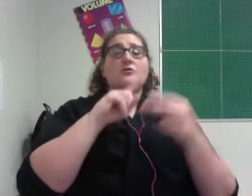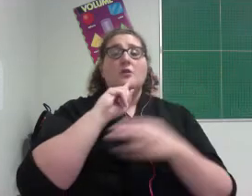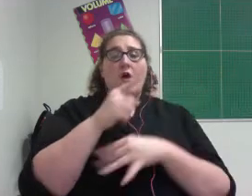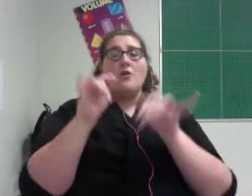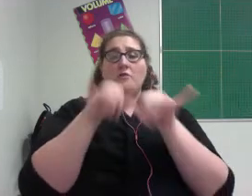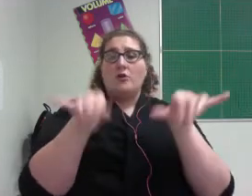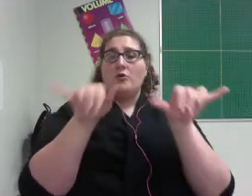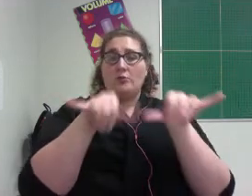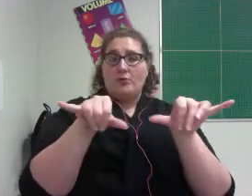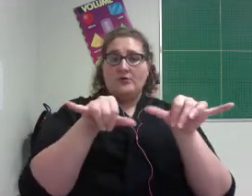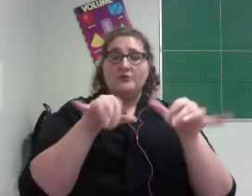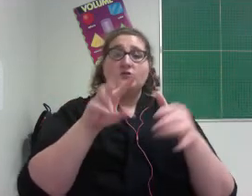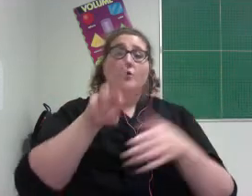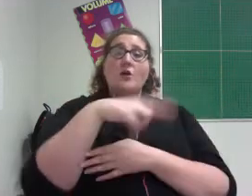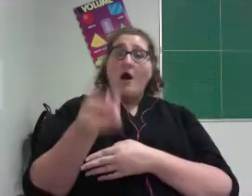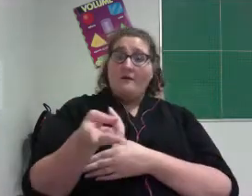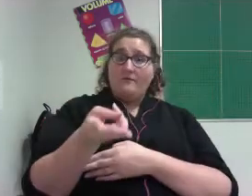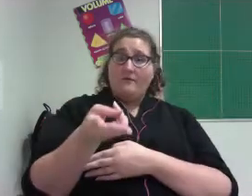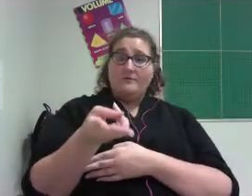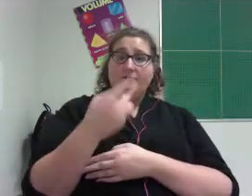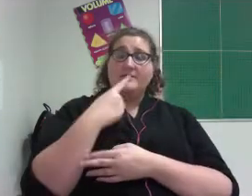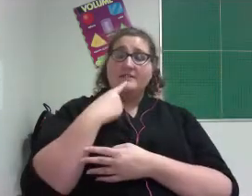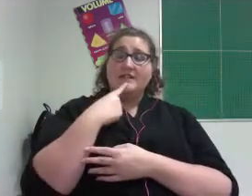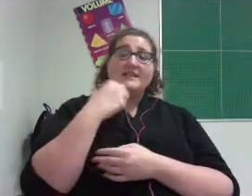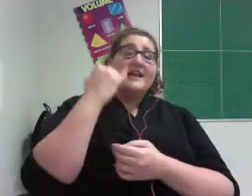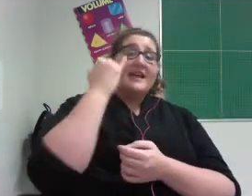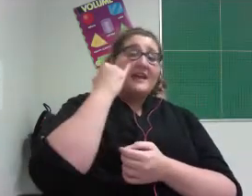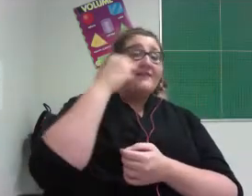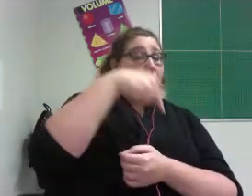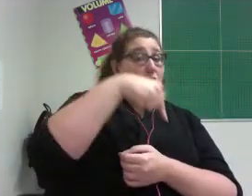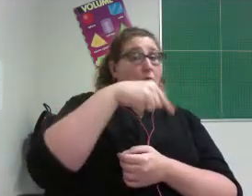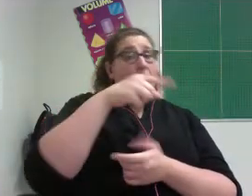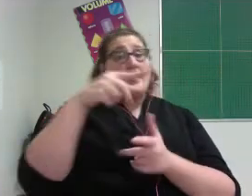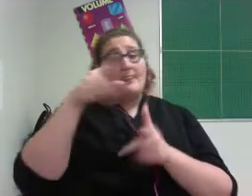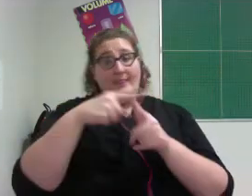P. So we're going to say if two angles are congruent, then the angles have equal measure.